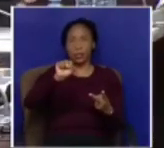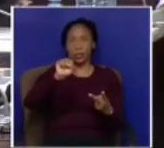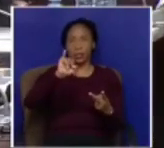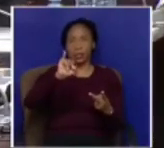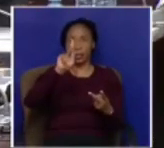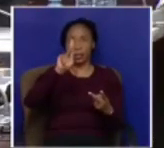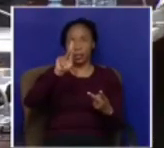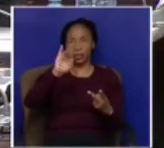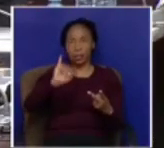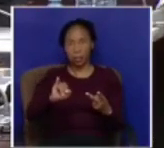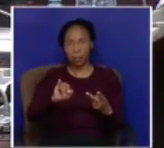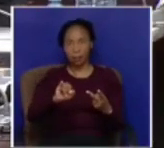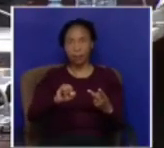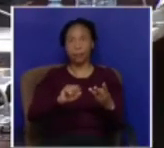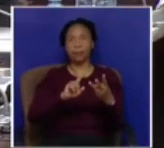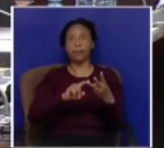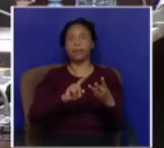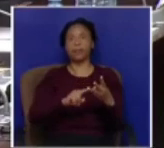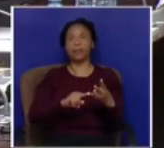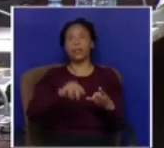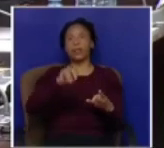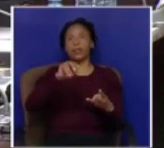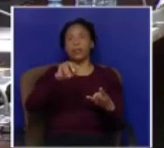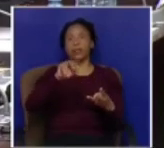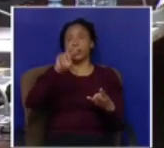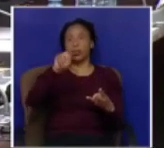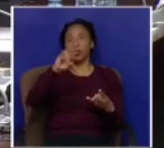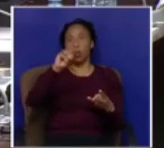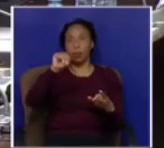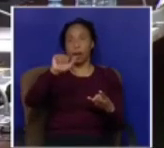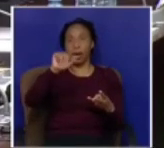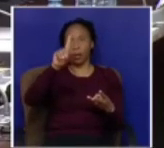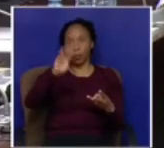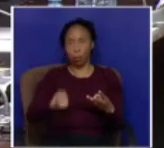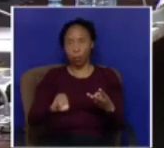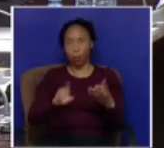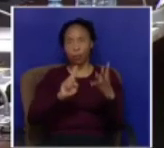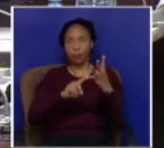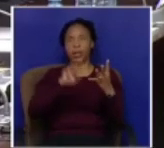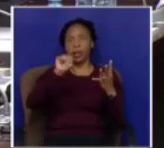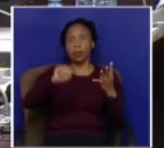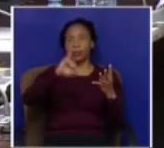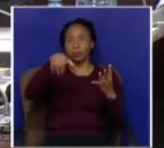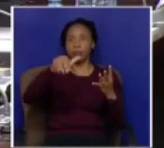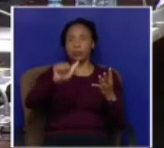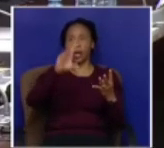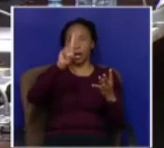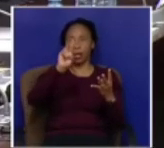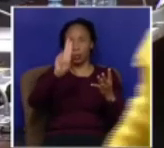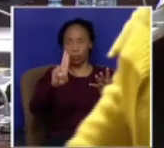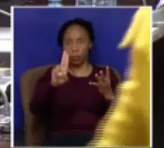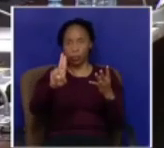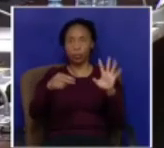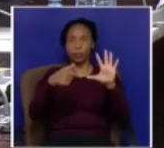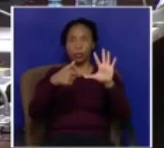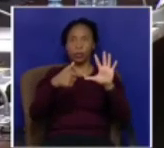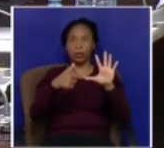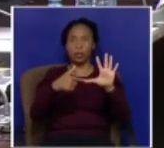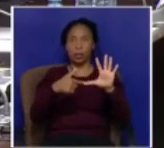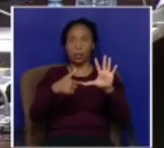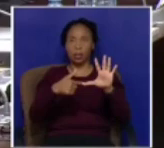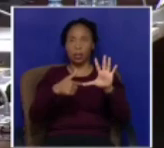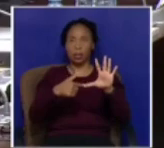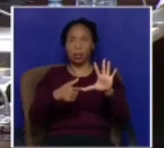Bongani, Mgwebi Nomado Grace, Njadu Thembi Nkosi Siboniso,